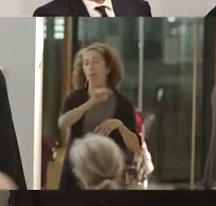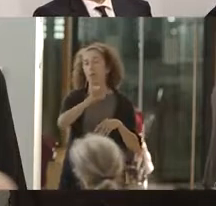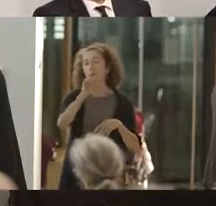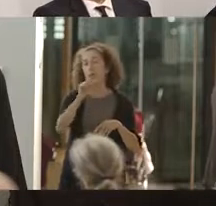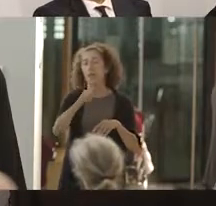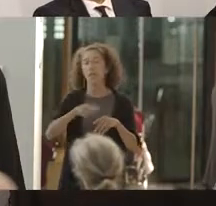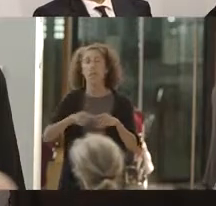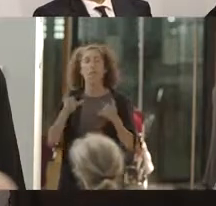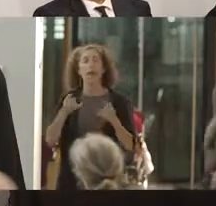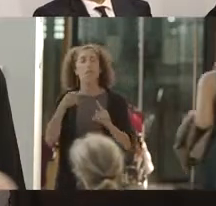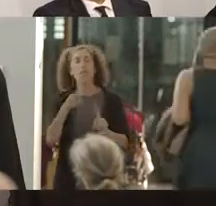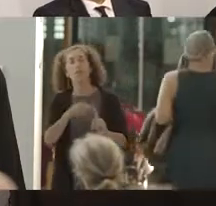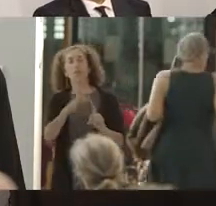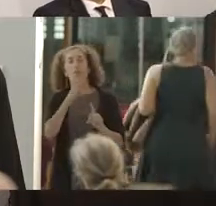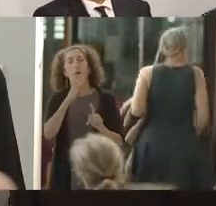after coming?